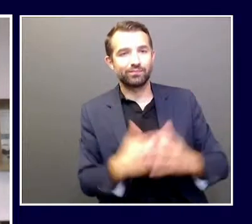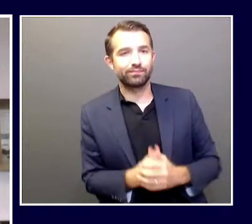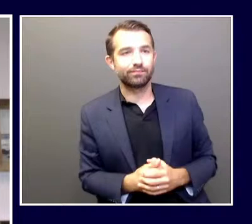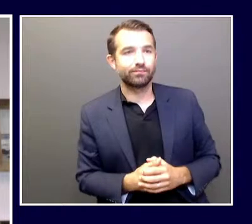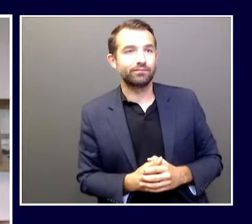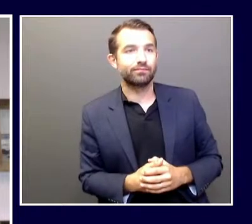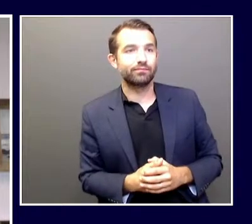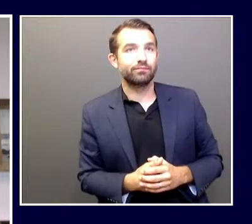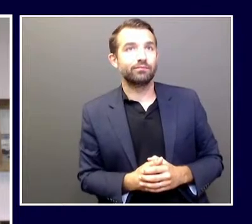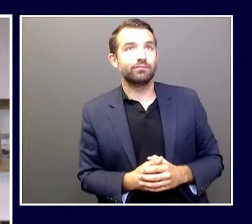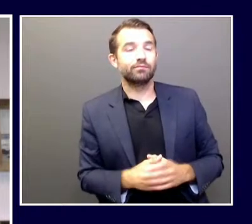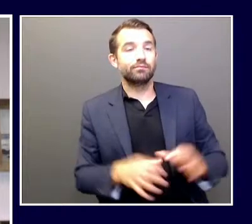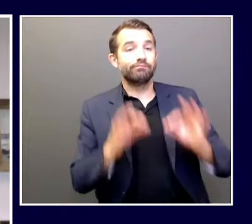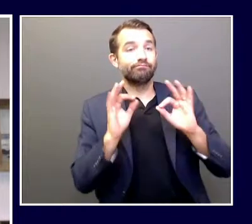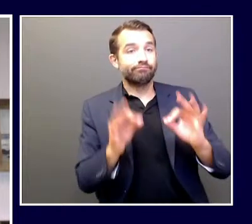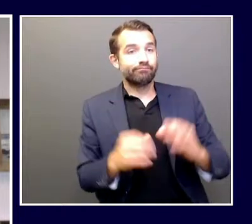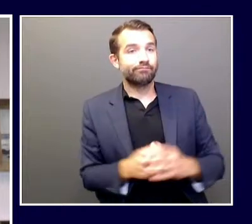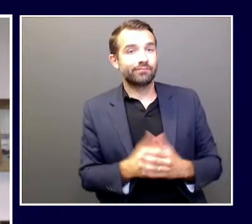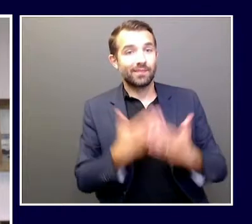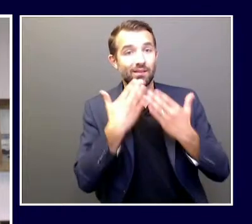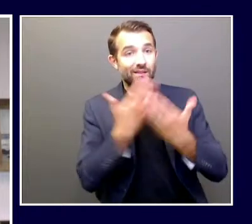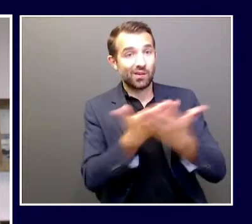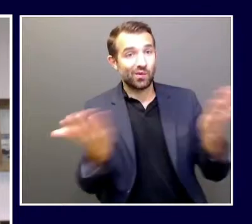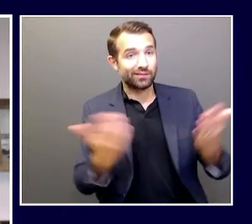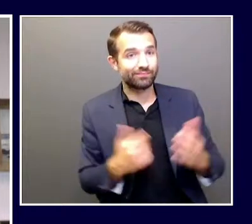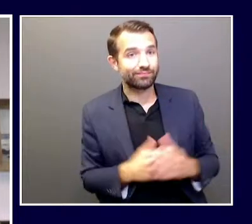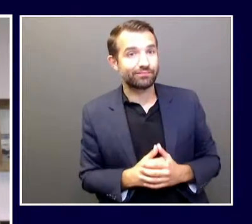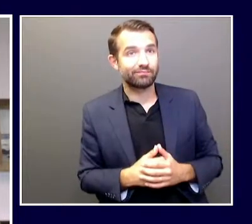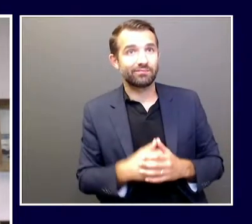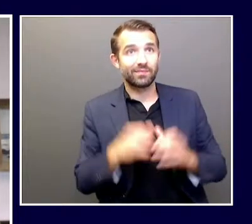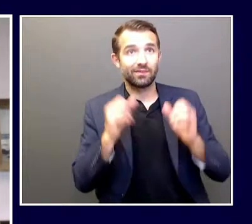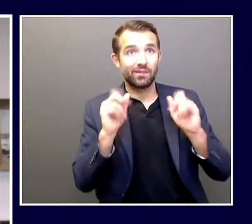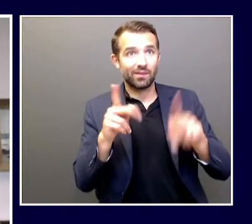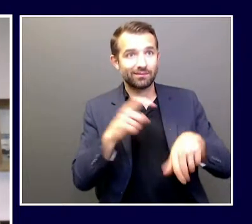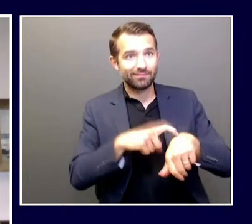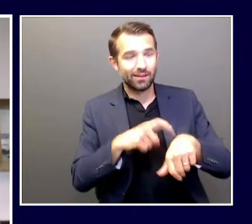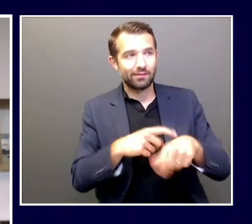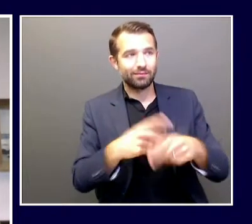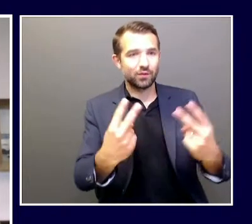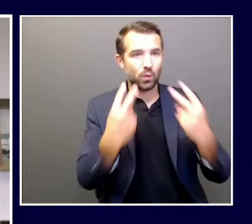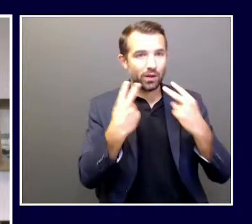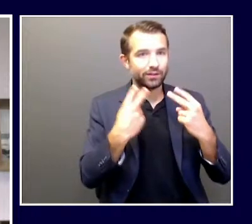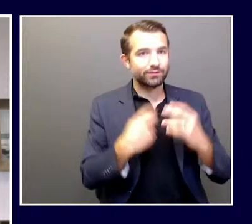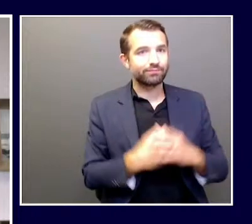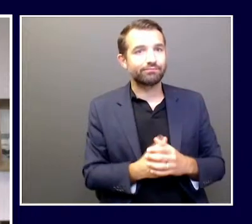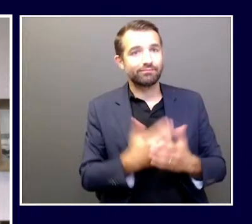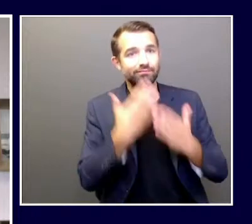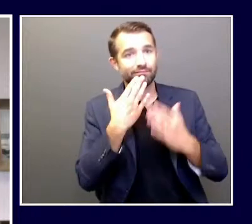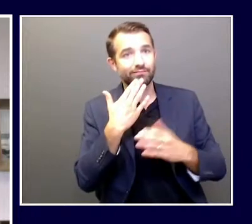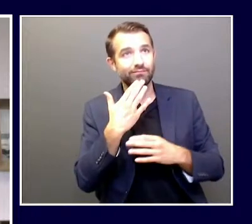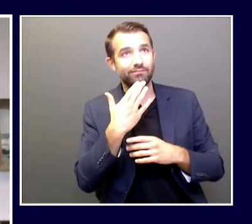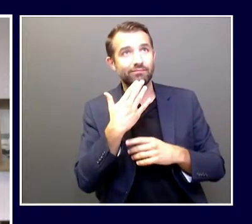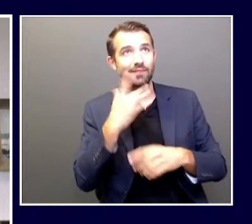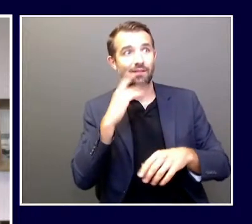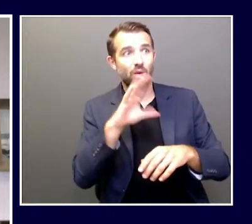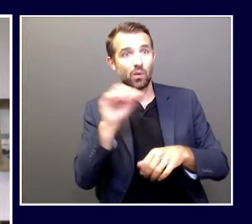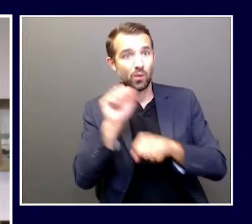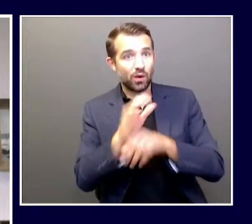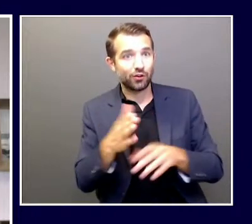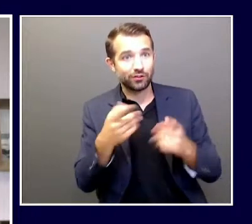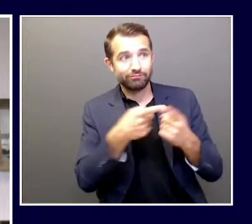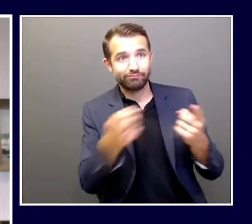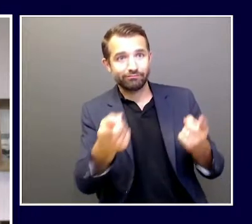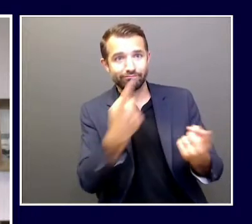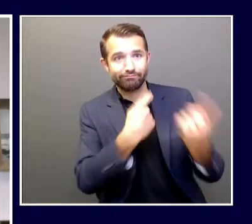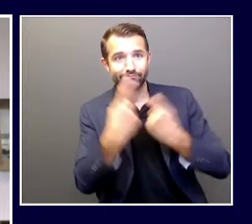tune in. Thanks, as always, to my colleagues in the media. Good to catch up with everybody again. Just to wrap up with where we